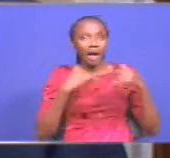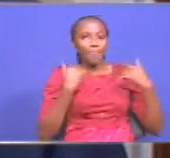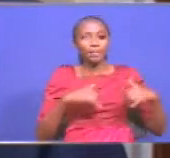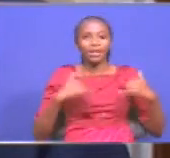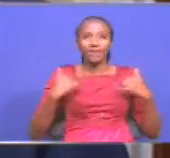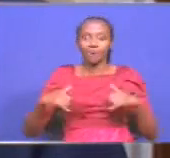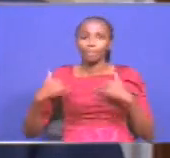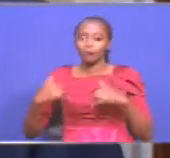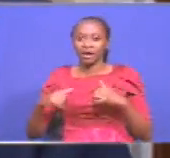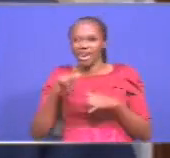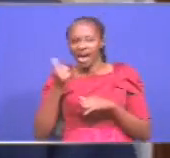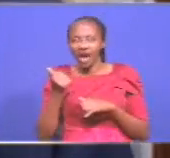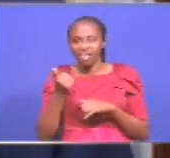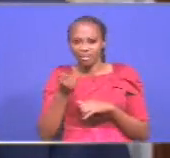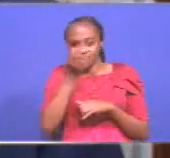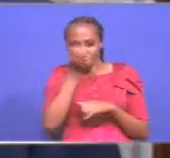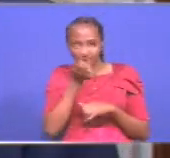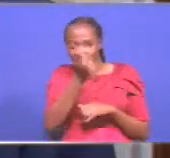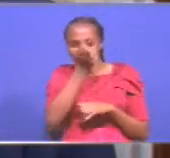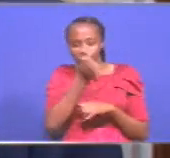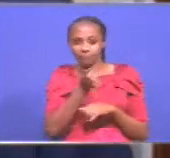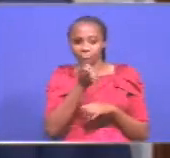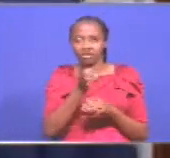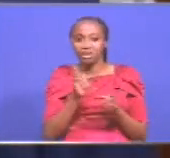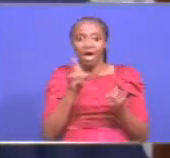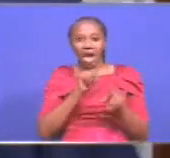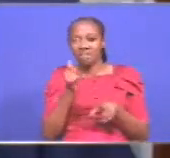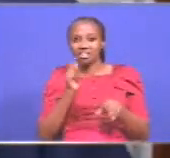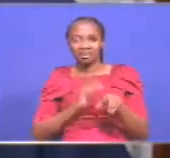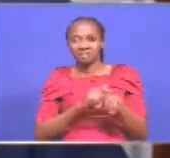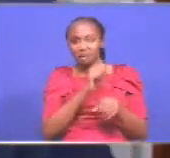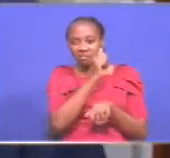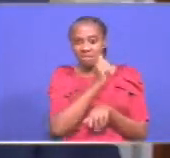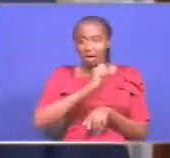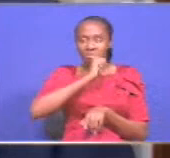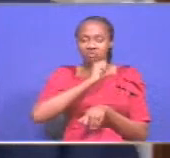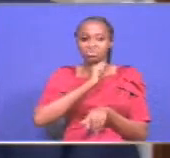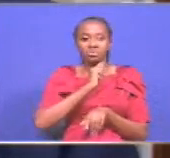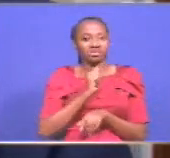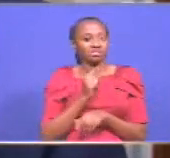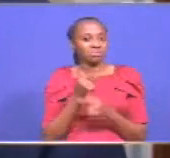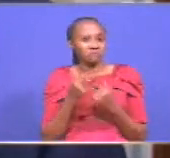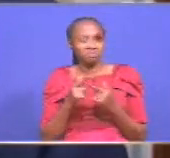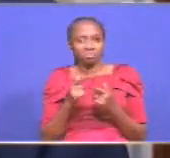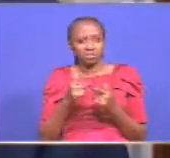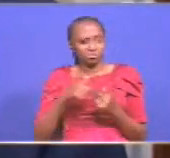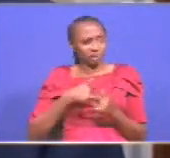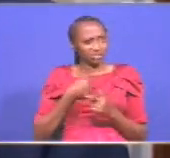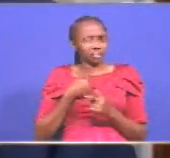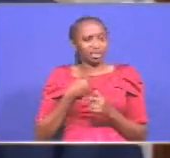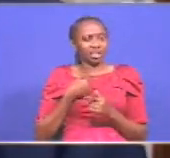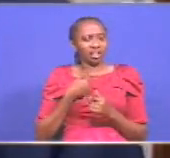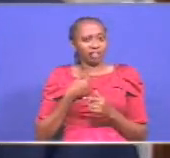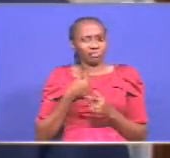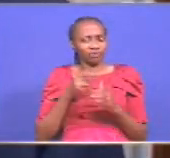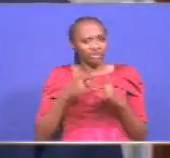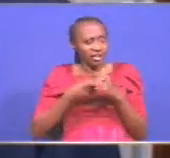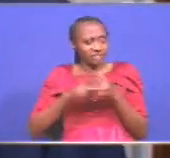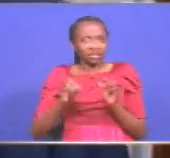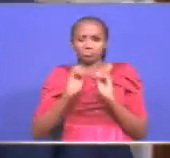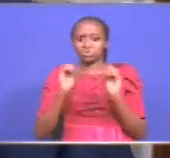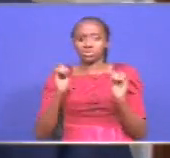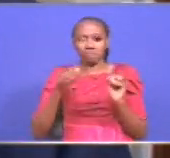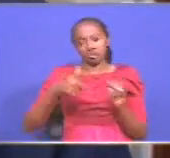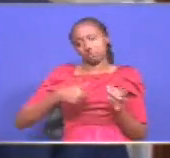Some would insult me and they run away. I can't get hold of them. But I had my own ways of solving such